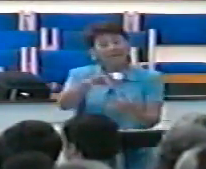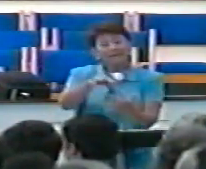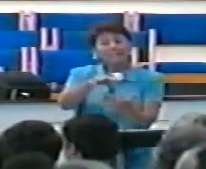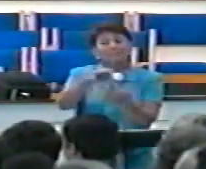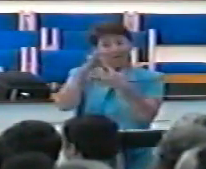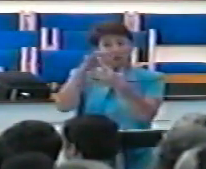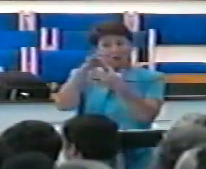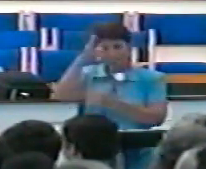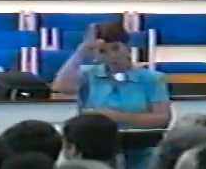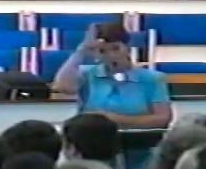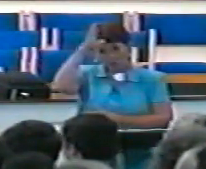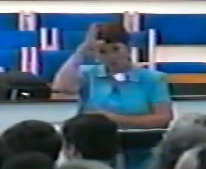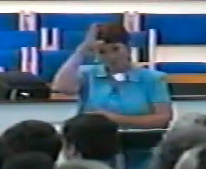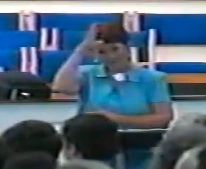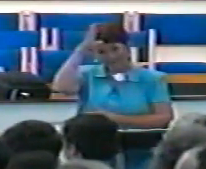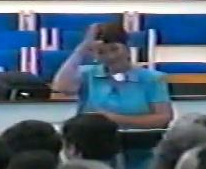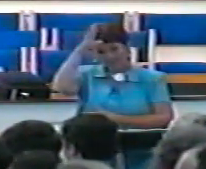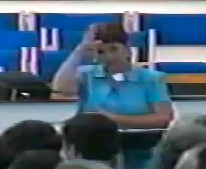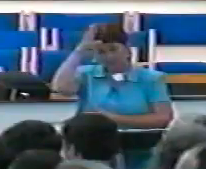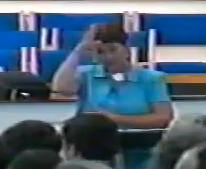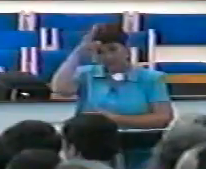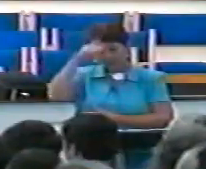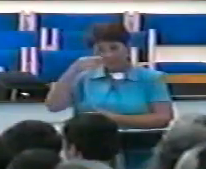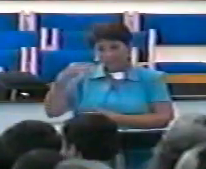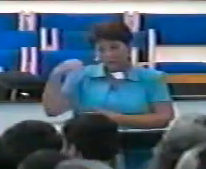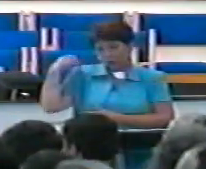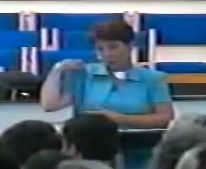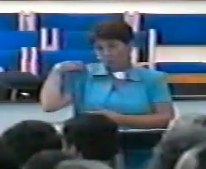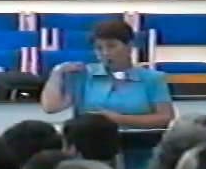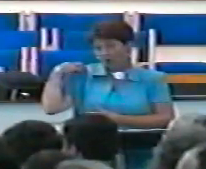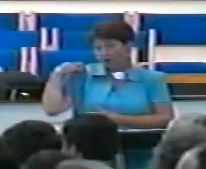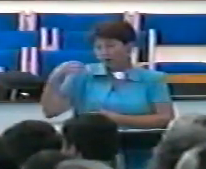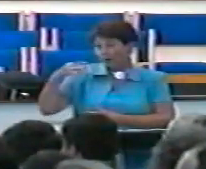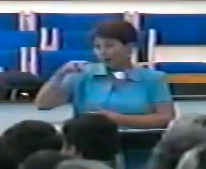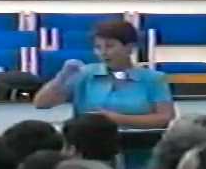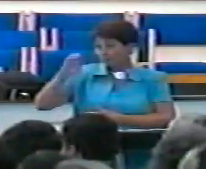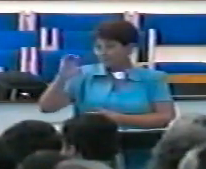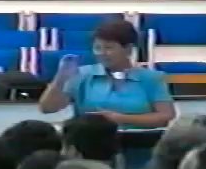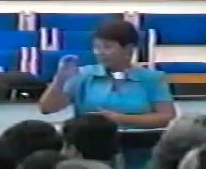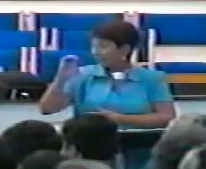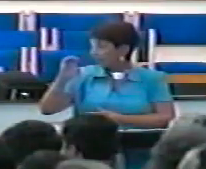fathers. General Douglas MacArthur said,